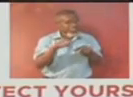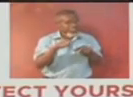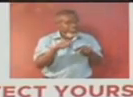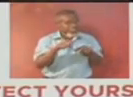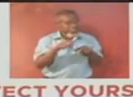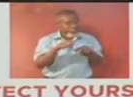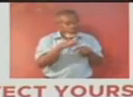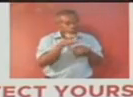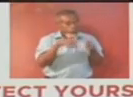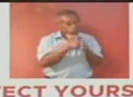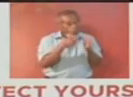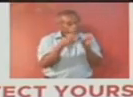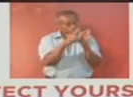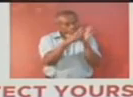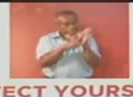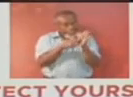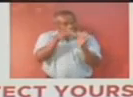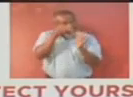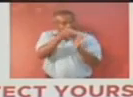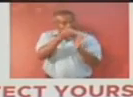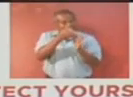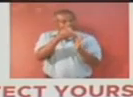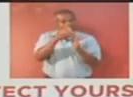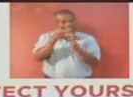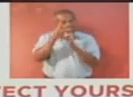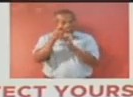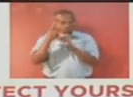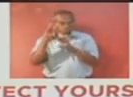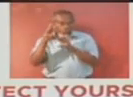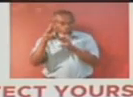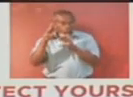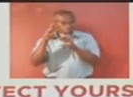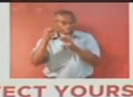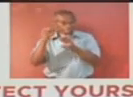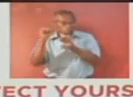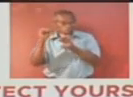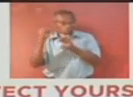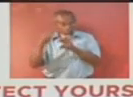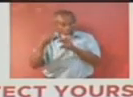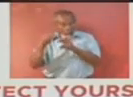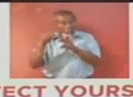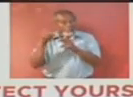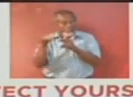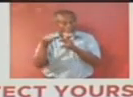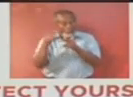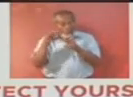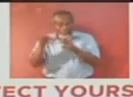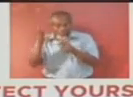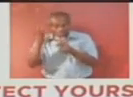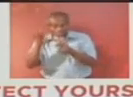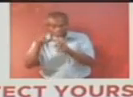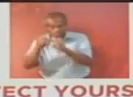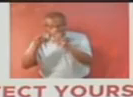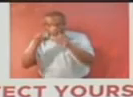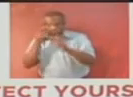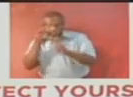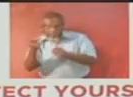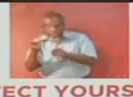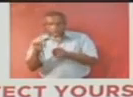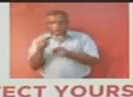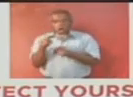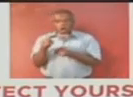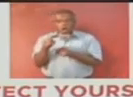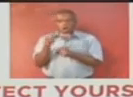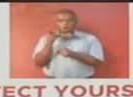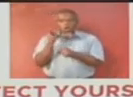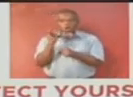website, and we want to refer everybody to that information at this point in time so we can review it, because you are quite